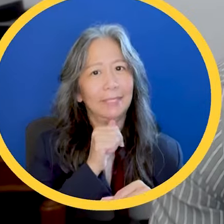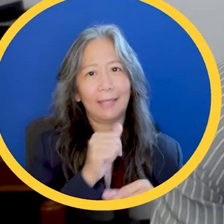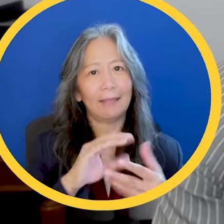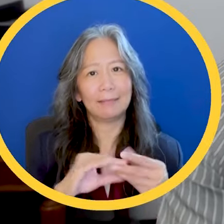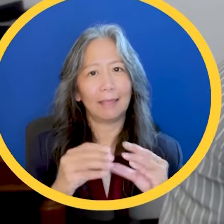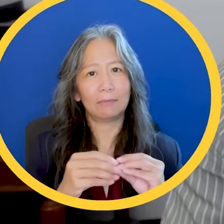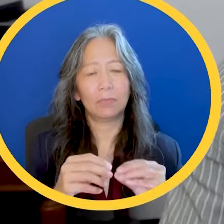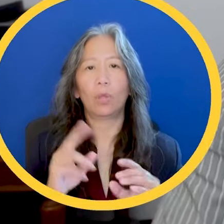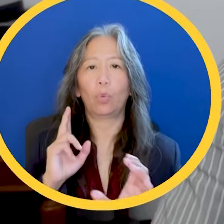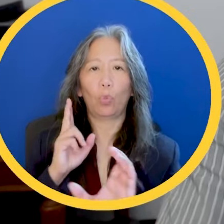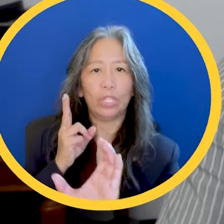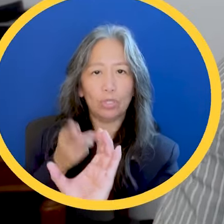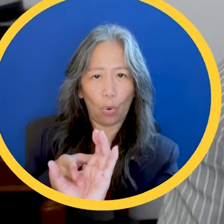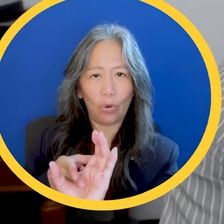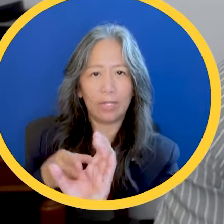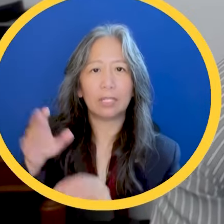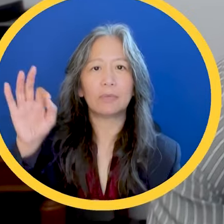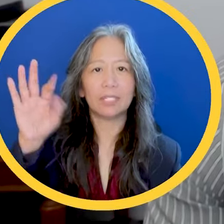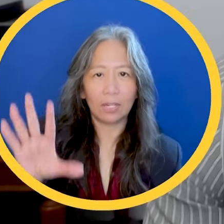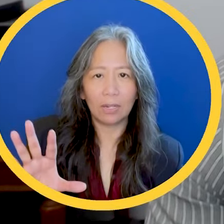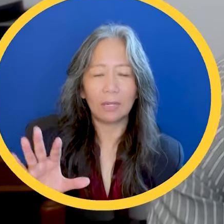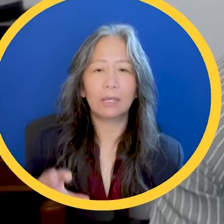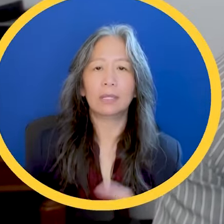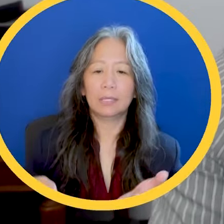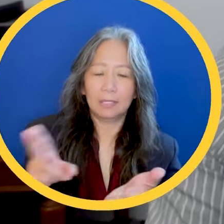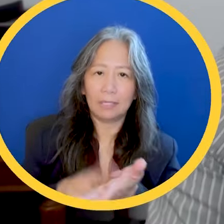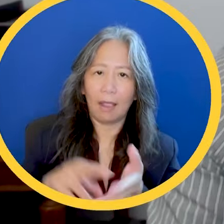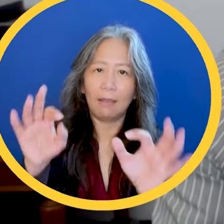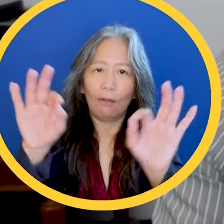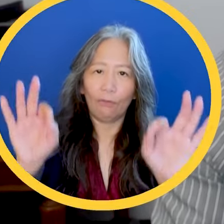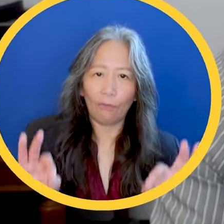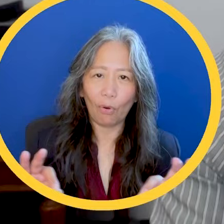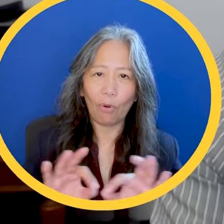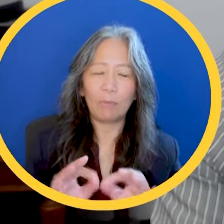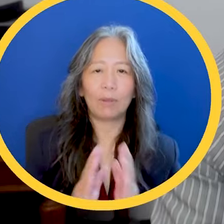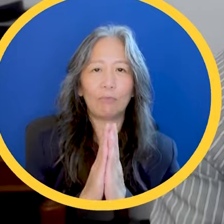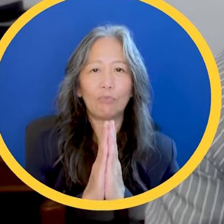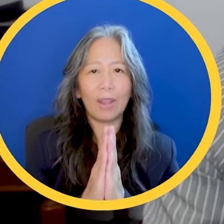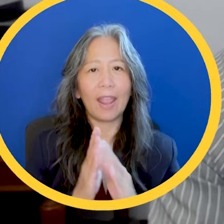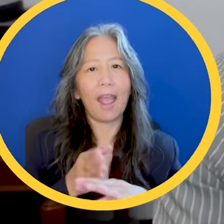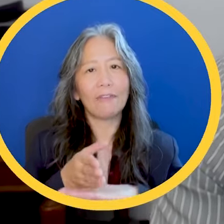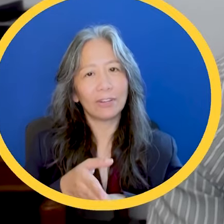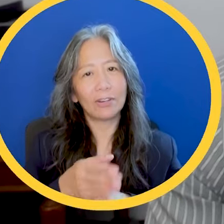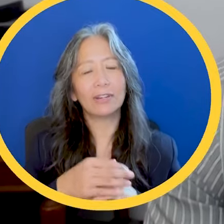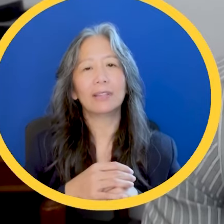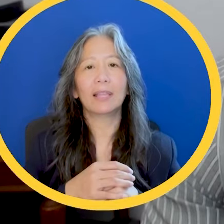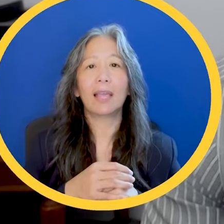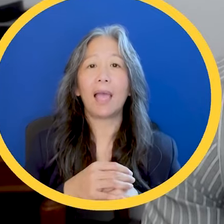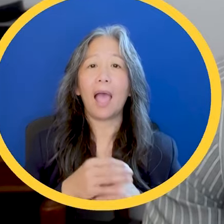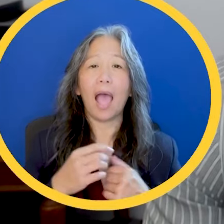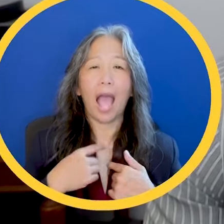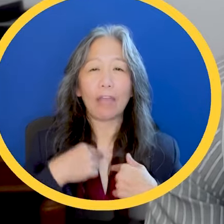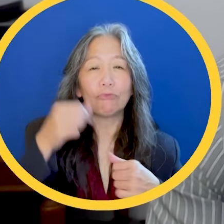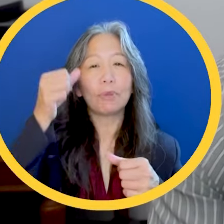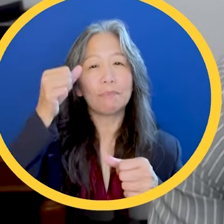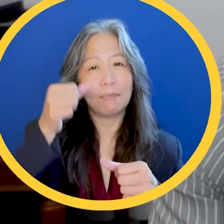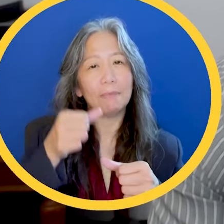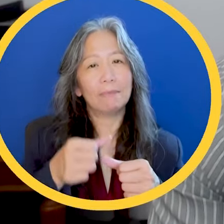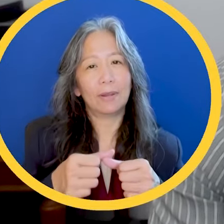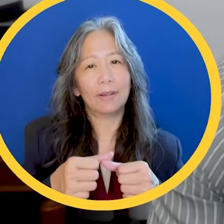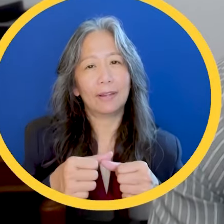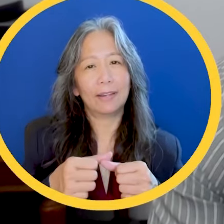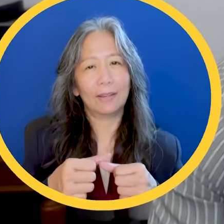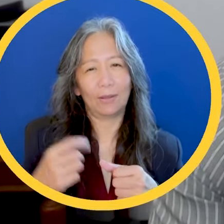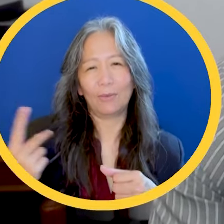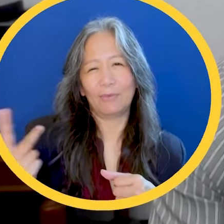though. We joined. The minister had us sign a form. Remember, we all prayed after. And I just